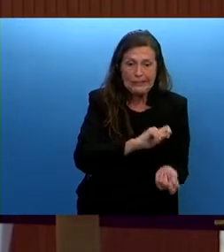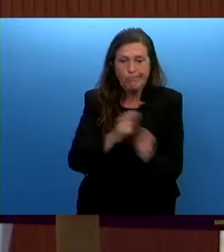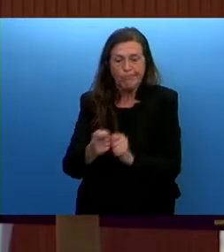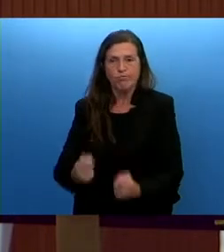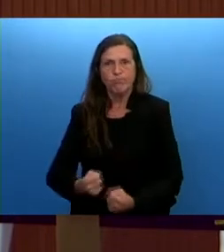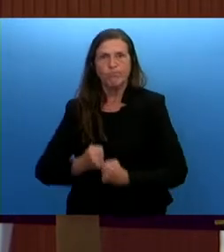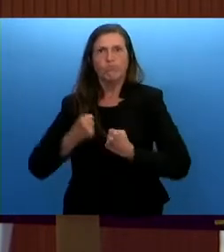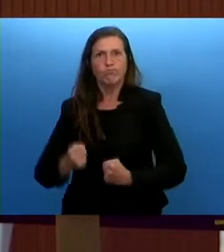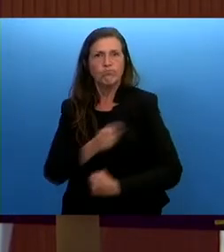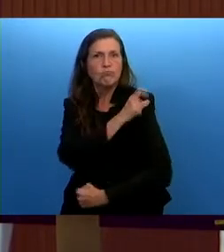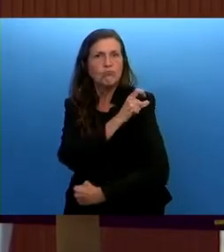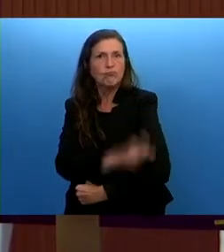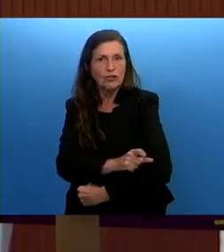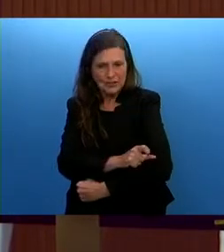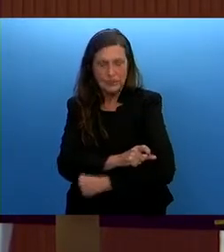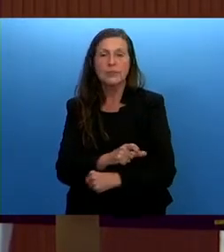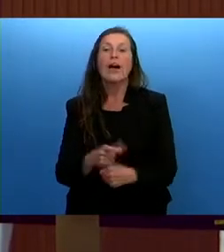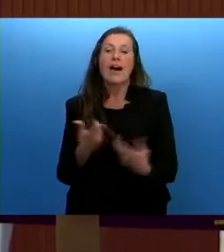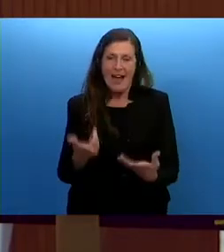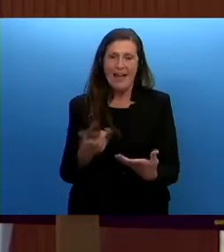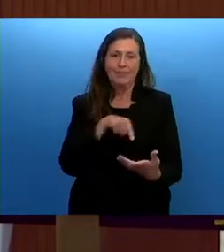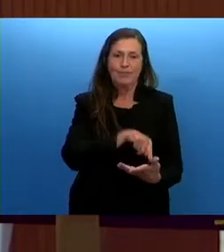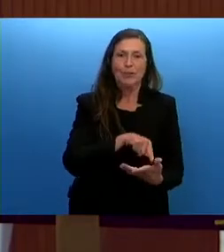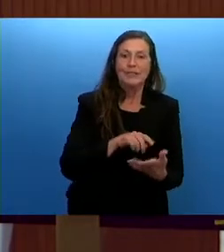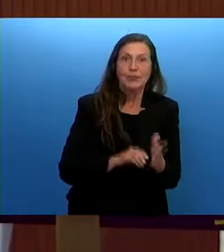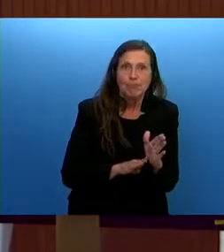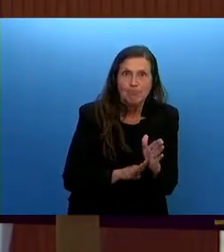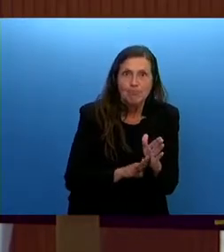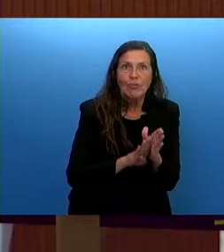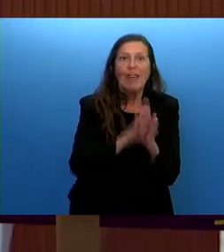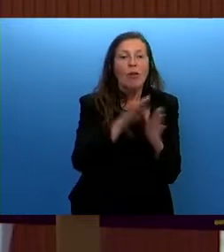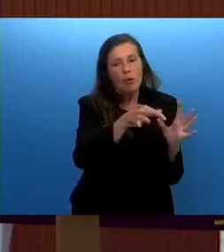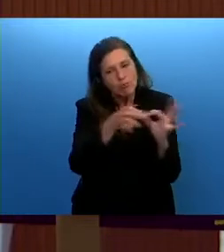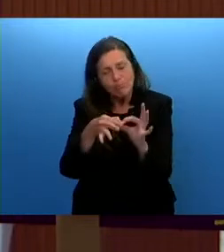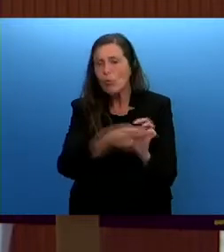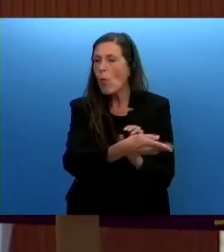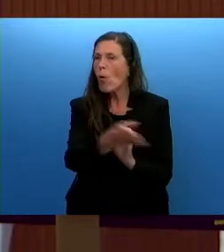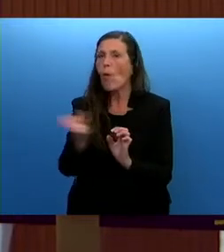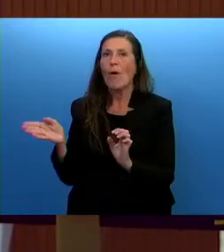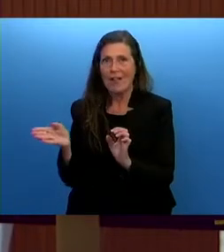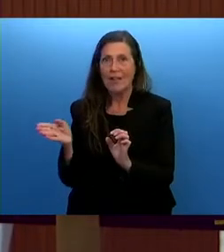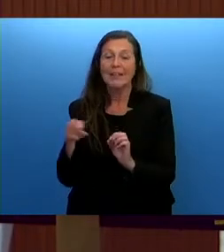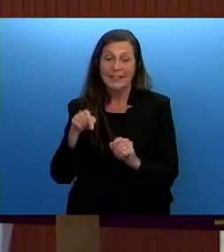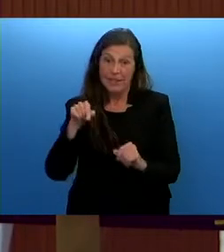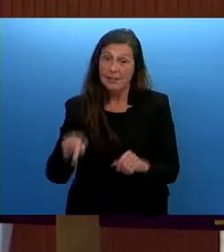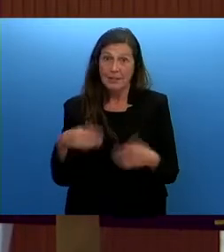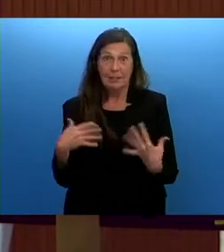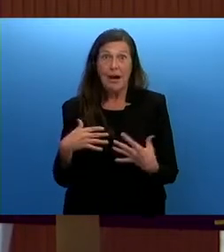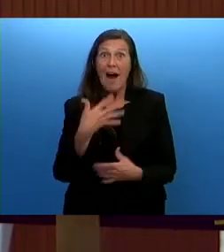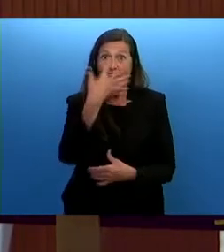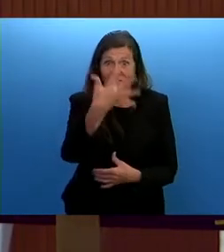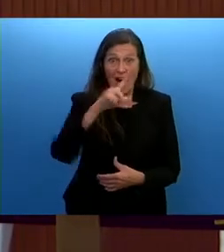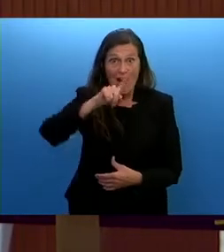Sustainable Development for All in a COVID-19 Transformed World. We had over